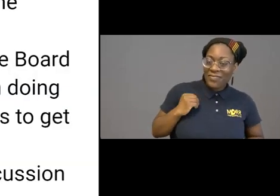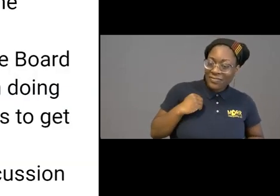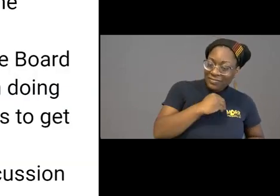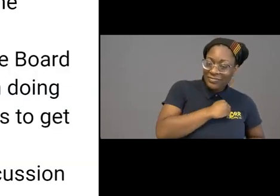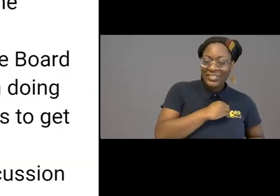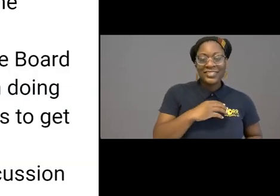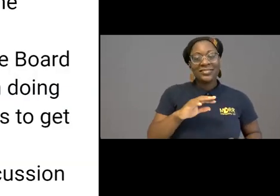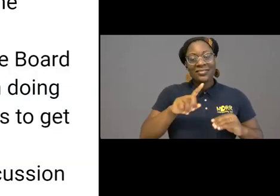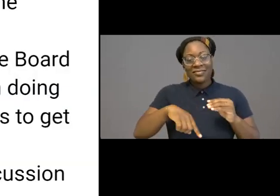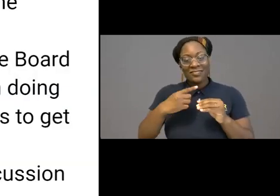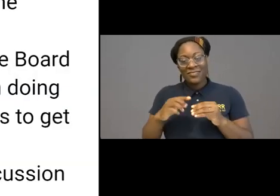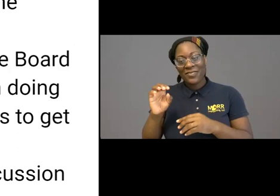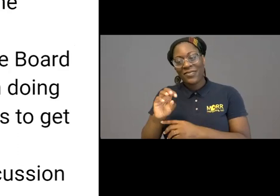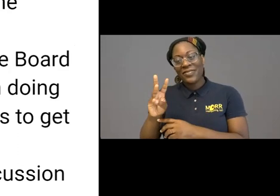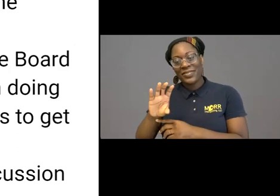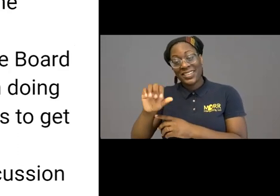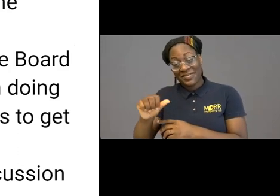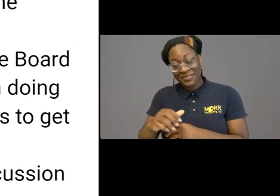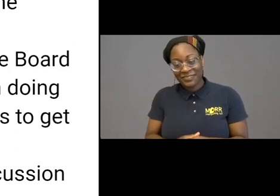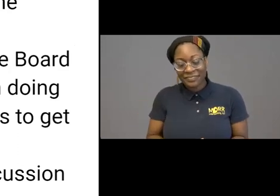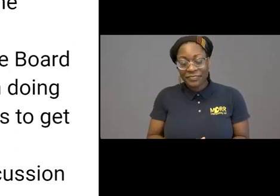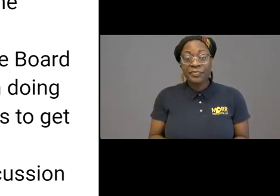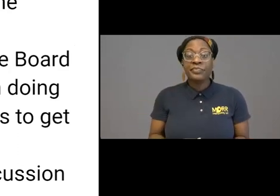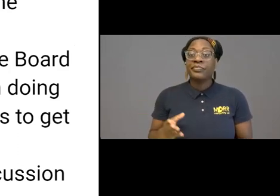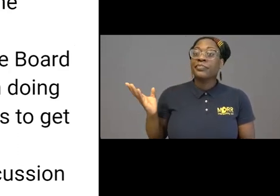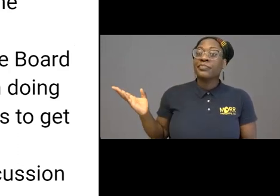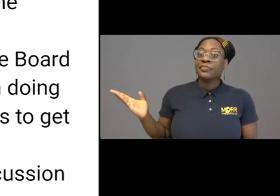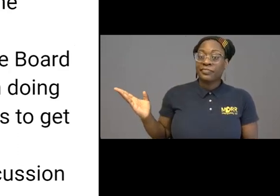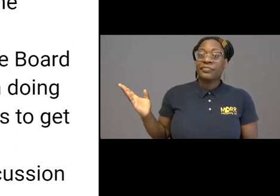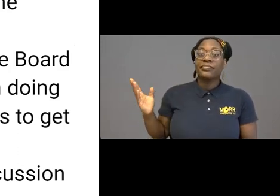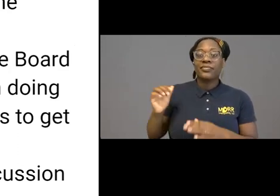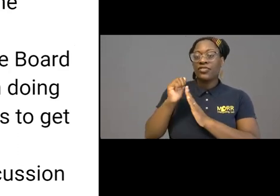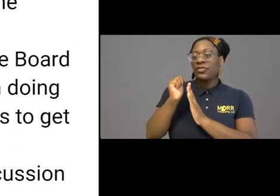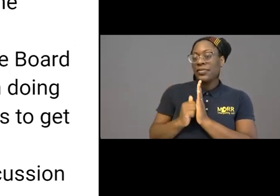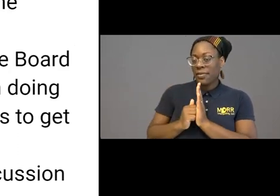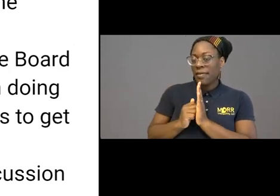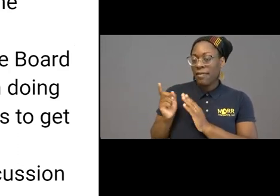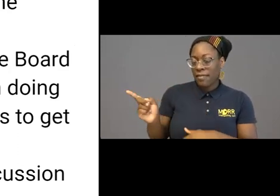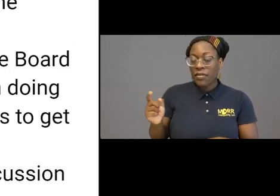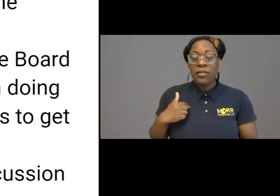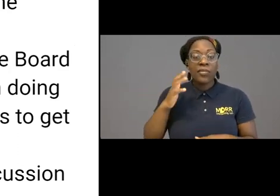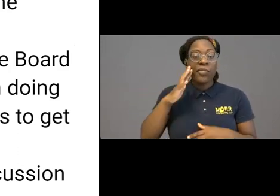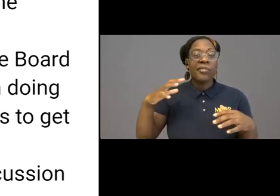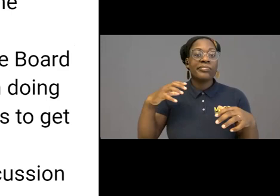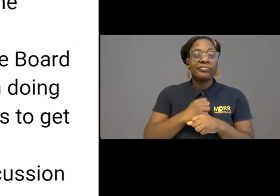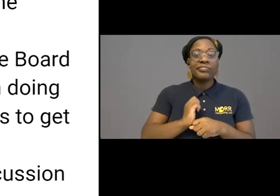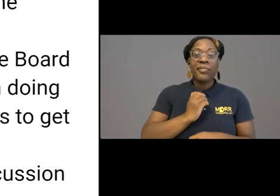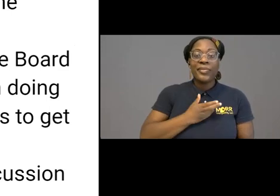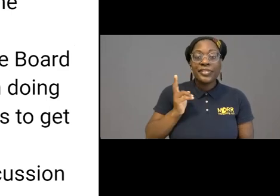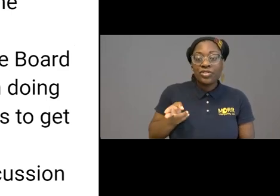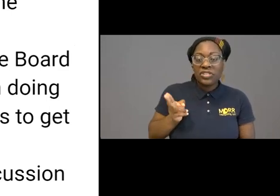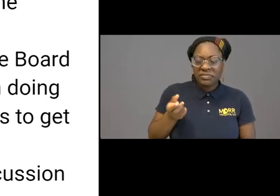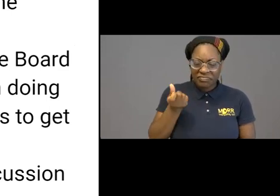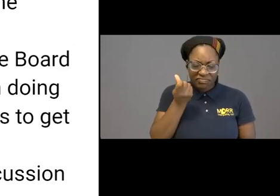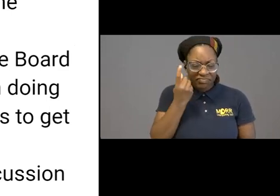Here is our agenda for the meet and greet. We will give a brief history of the OWCA since we are a new organization, and